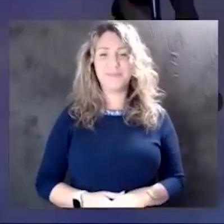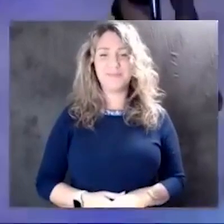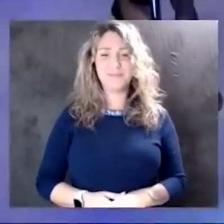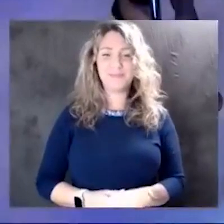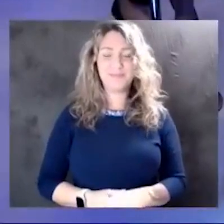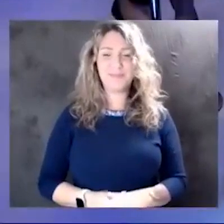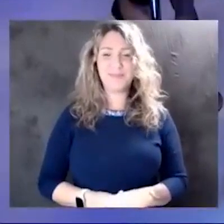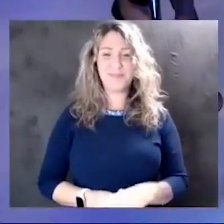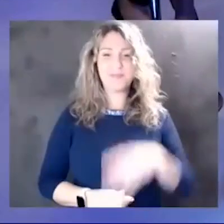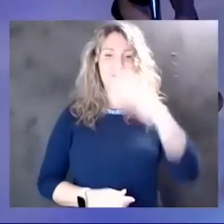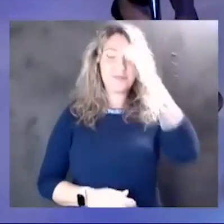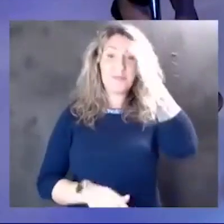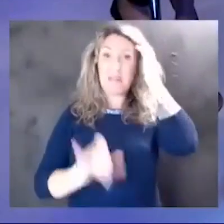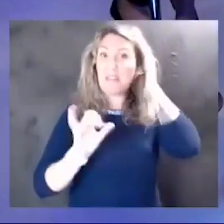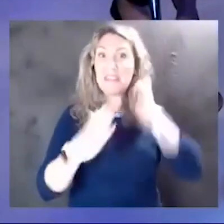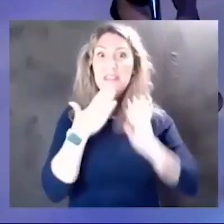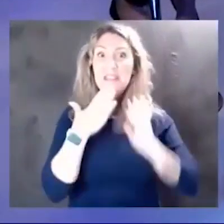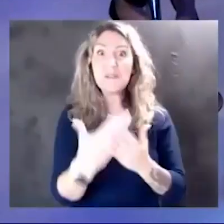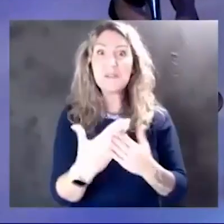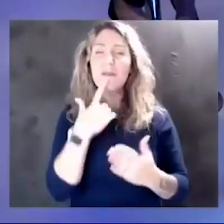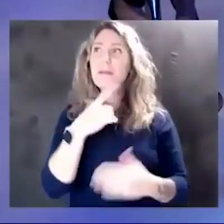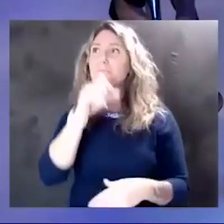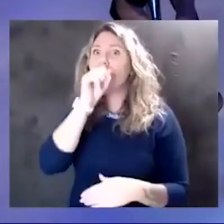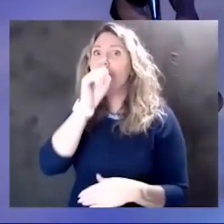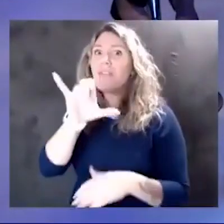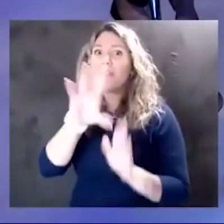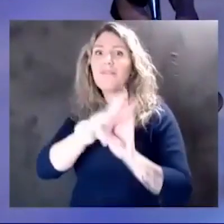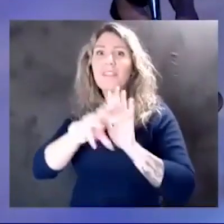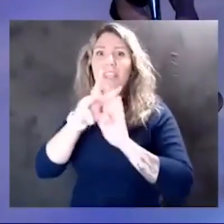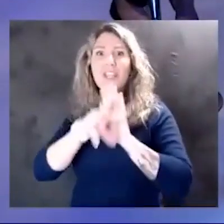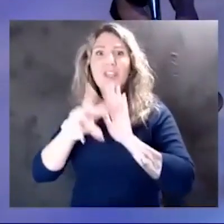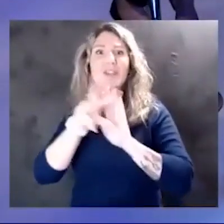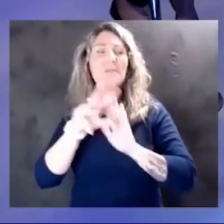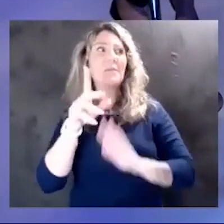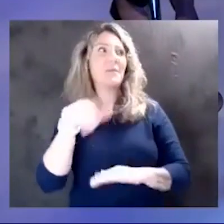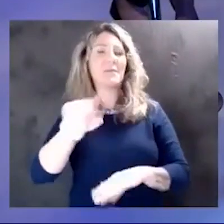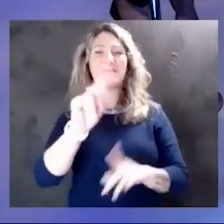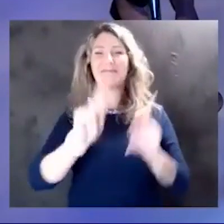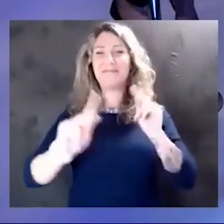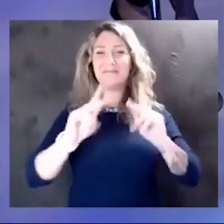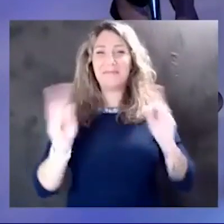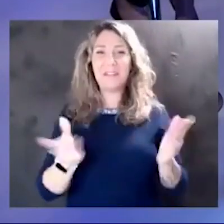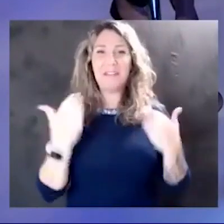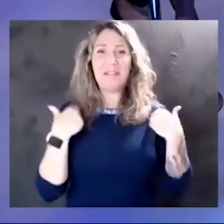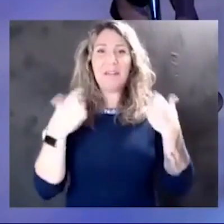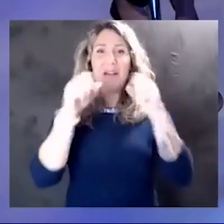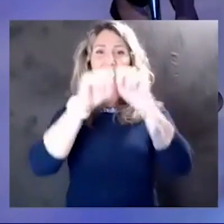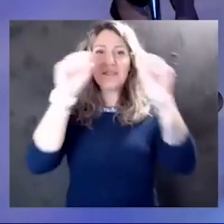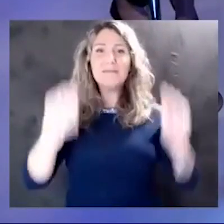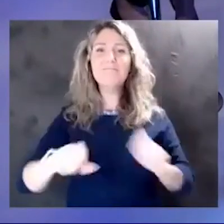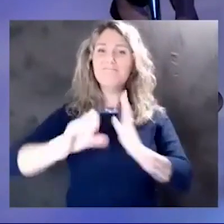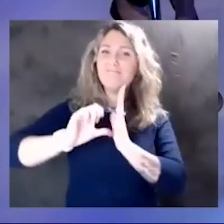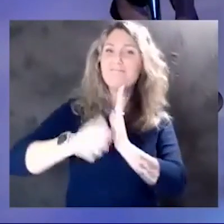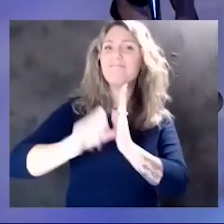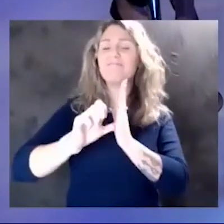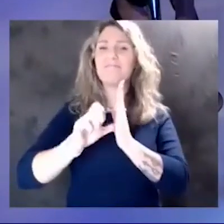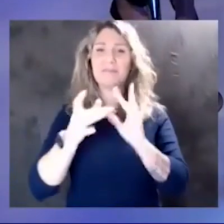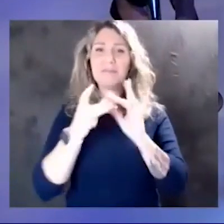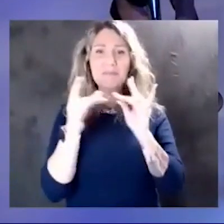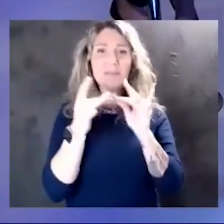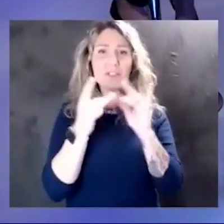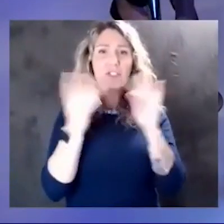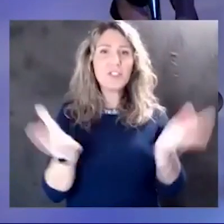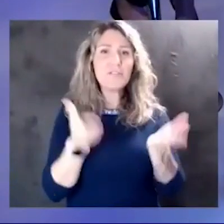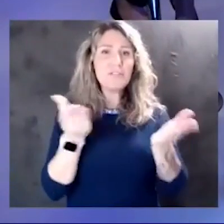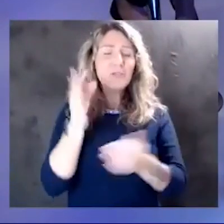That's good. I love that video. Those are some folks here at the health system just reiterating the message that we share here every single day.